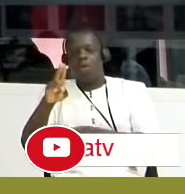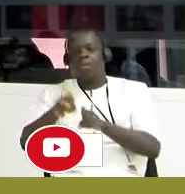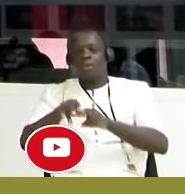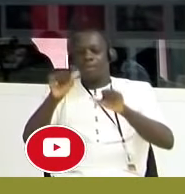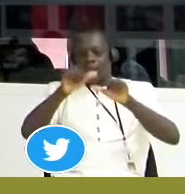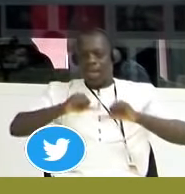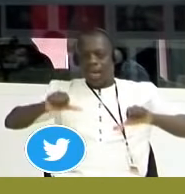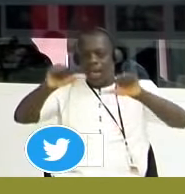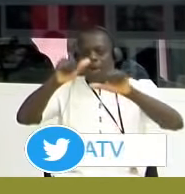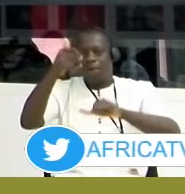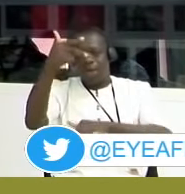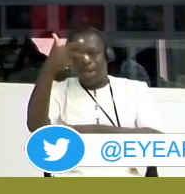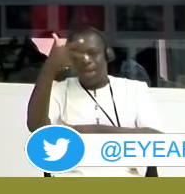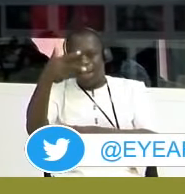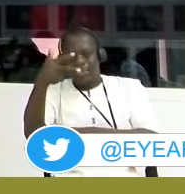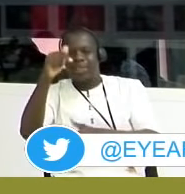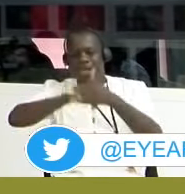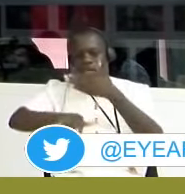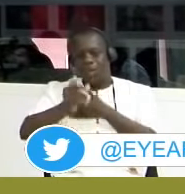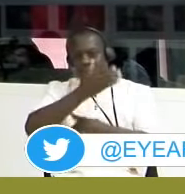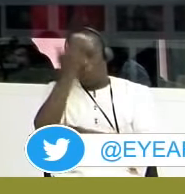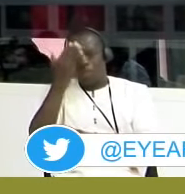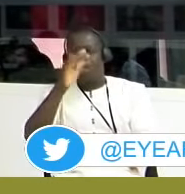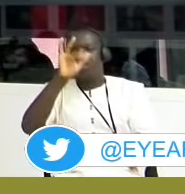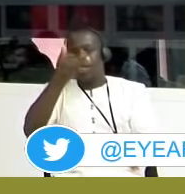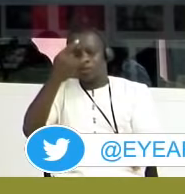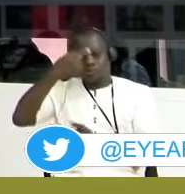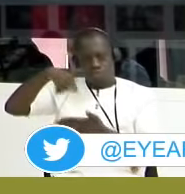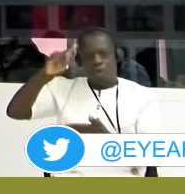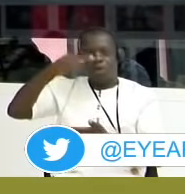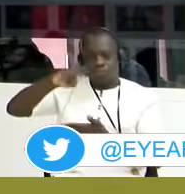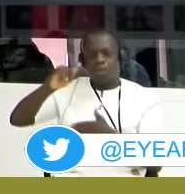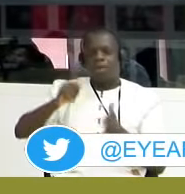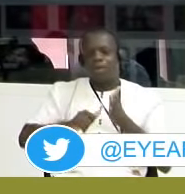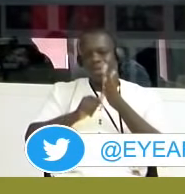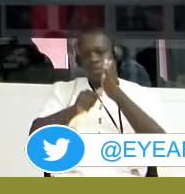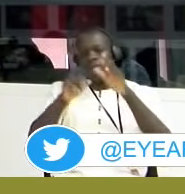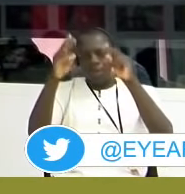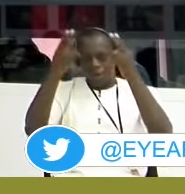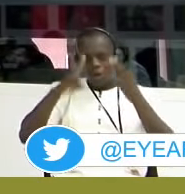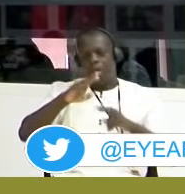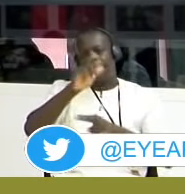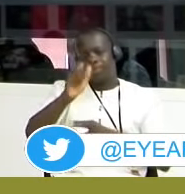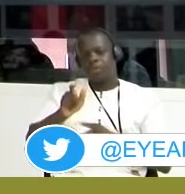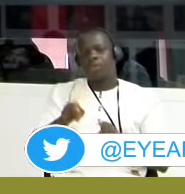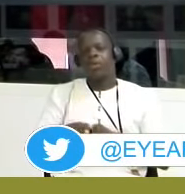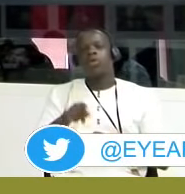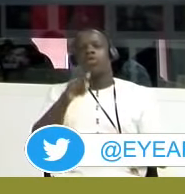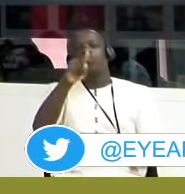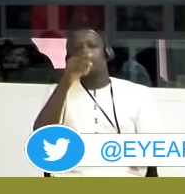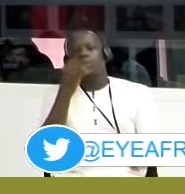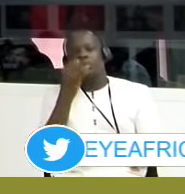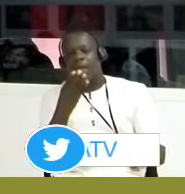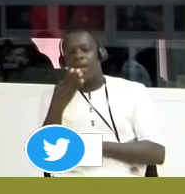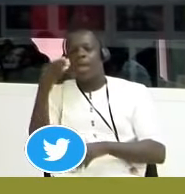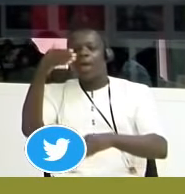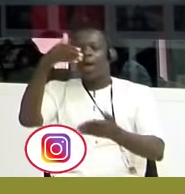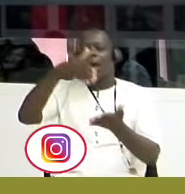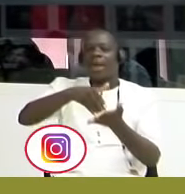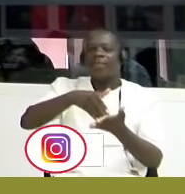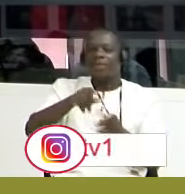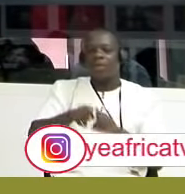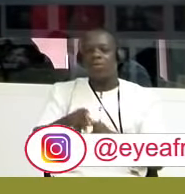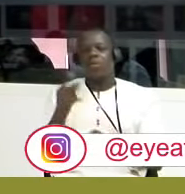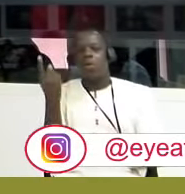correct, Deputy Lead Gun. You said upon arrival, you only saw 2 or 3 PIU officers who were guarding